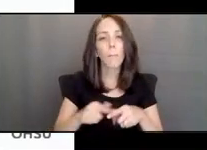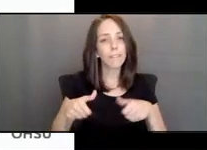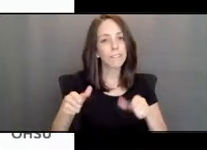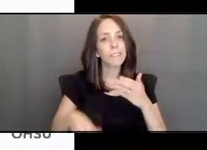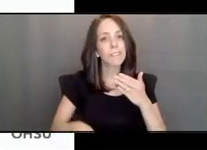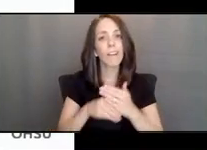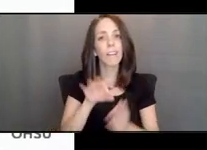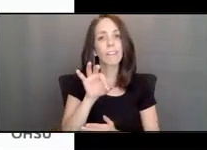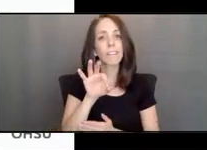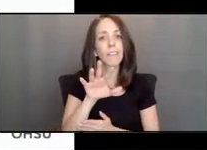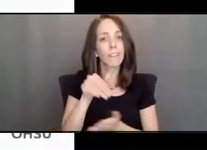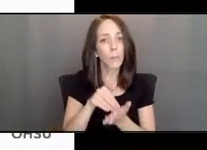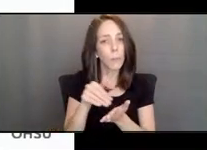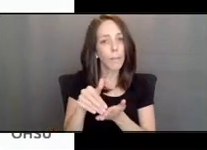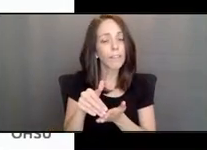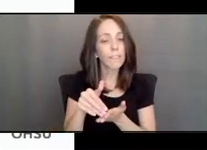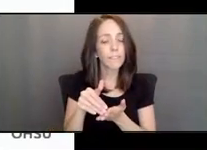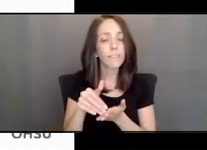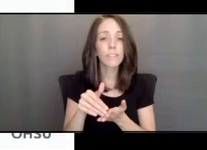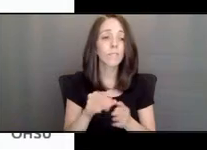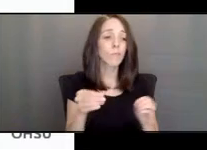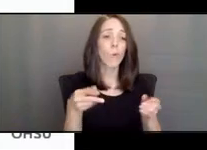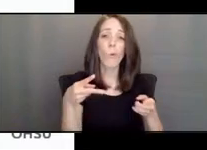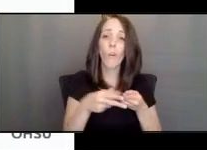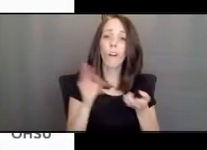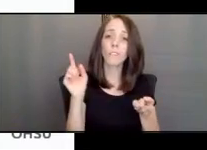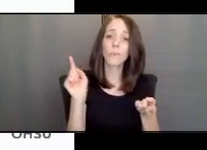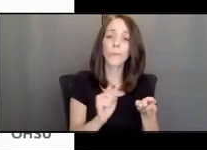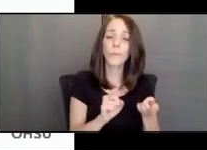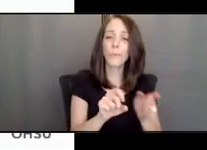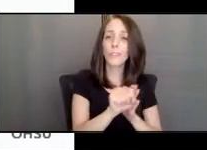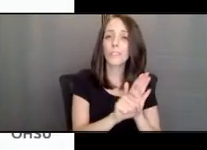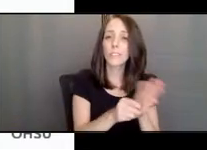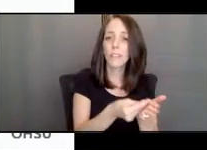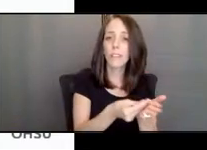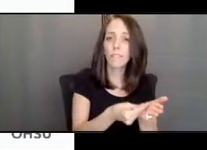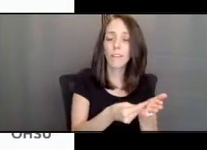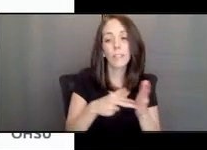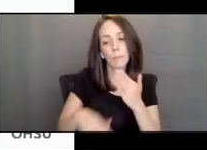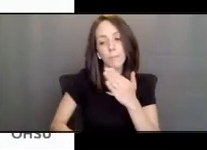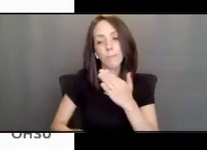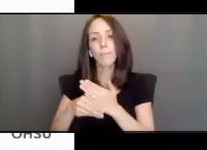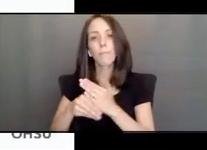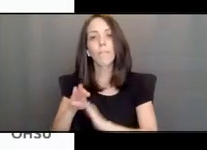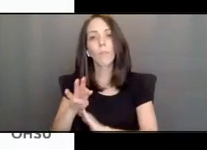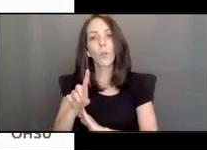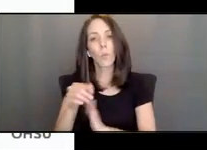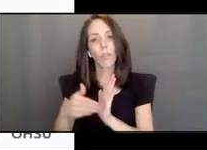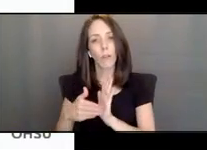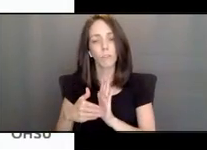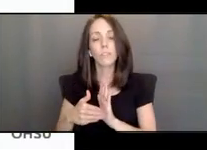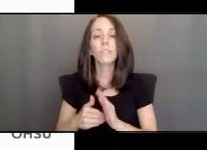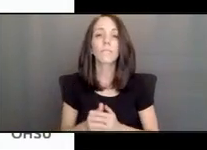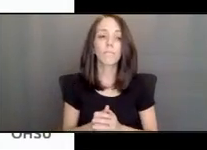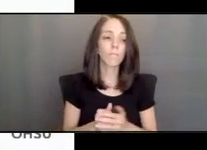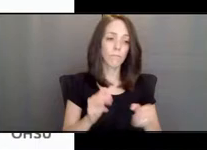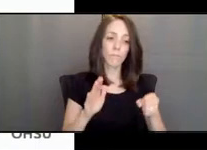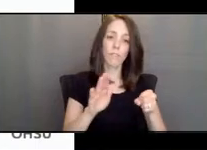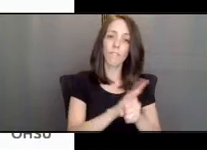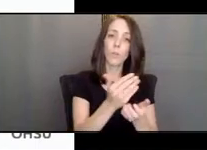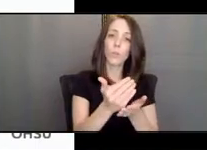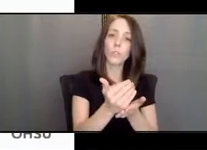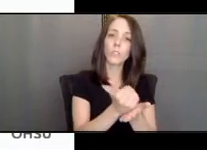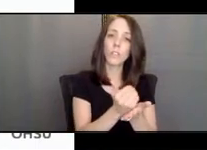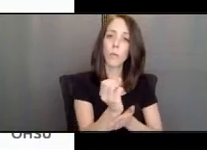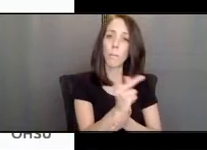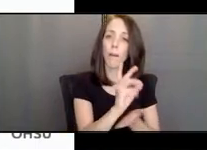No cuts in state funding together adds another $41 million. Full salary restoration to the